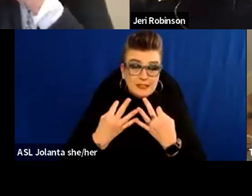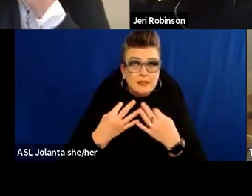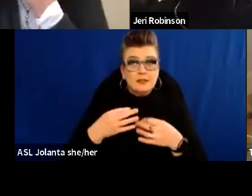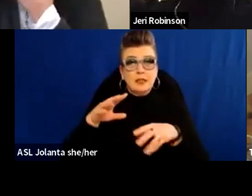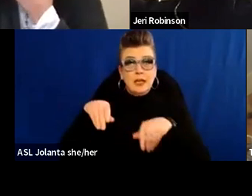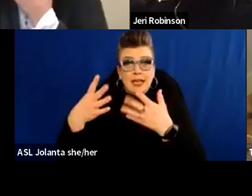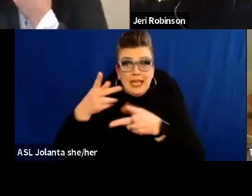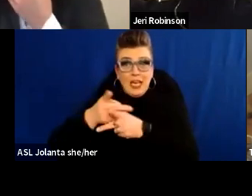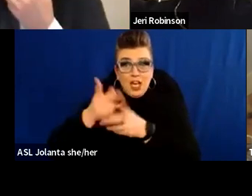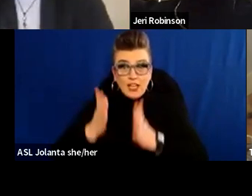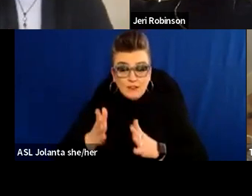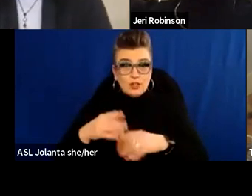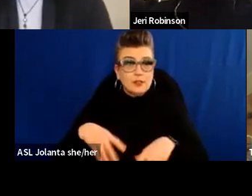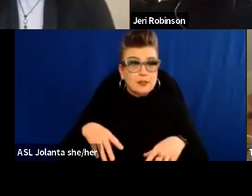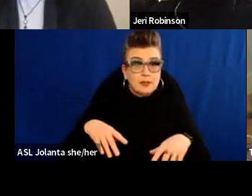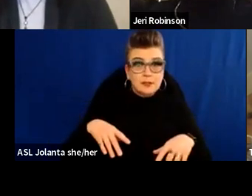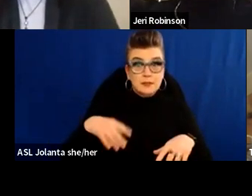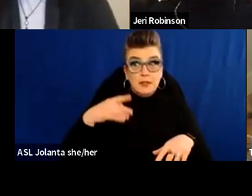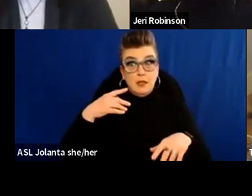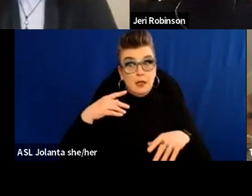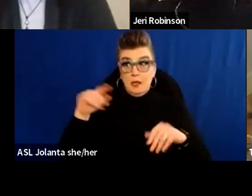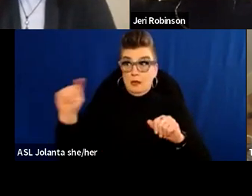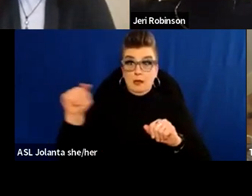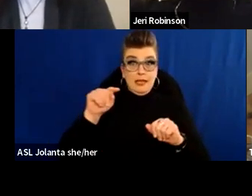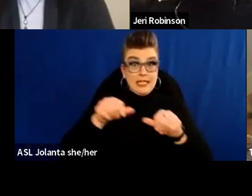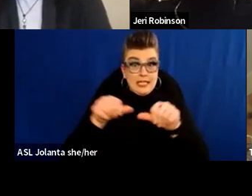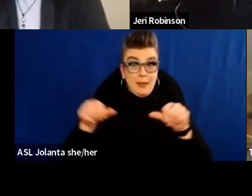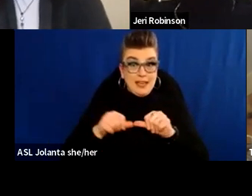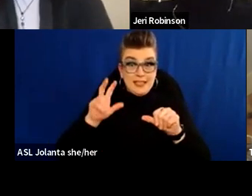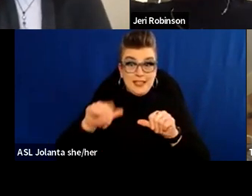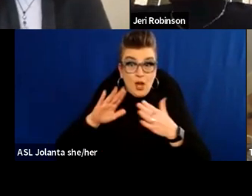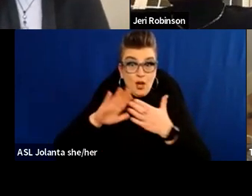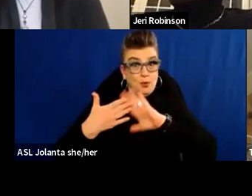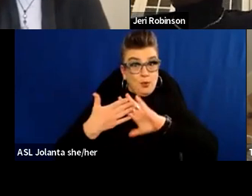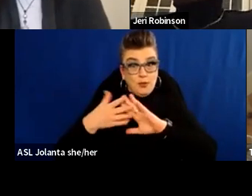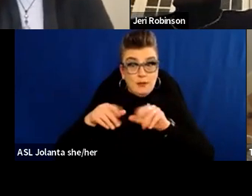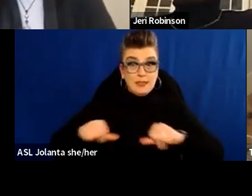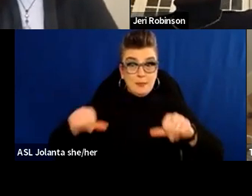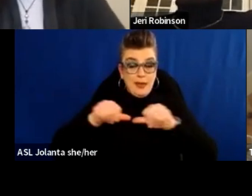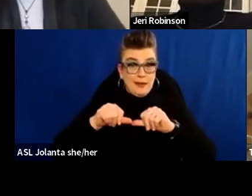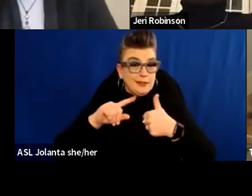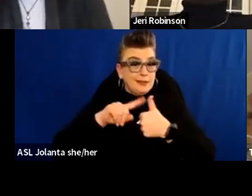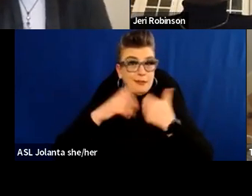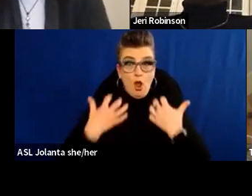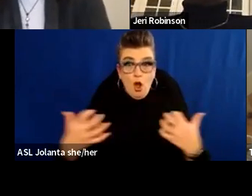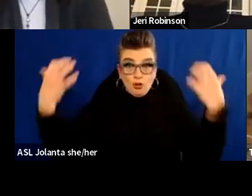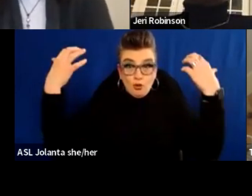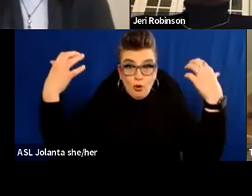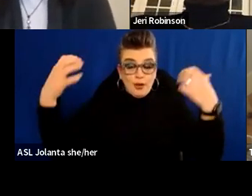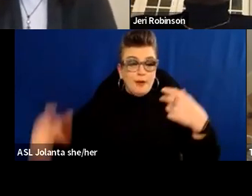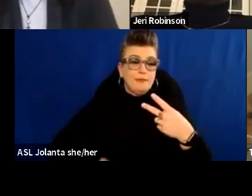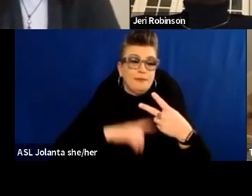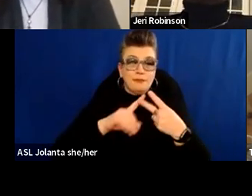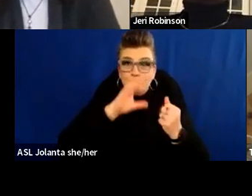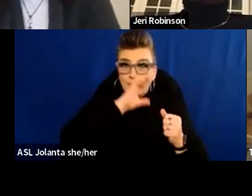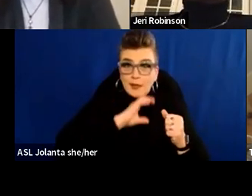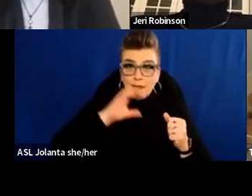like for spaces for communal spaces such as auditoriums cafeterias or gyms and